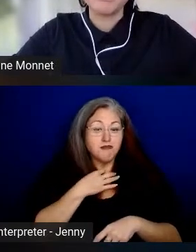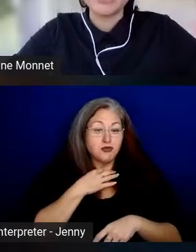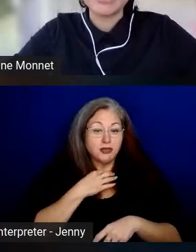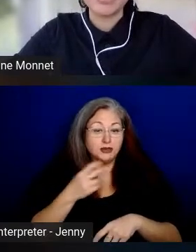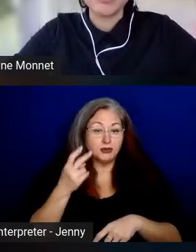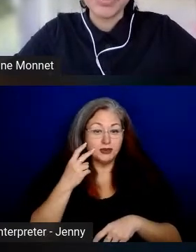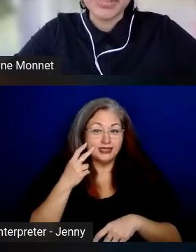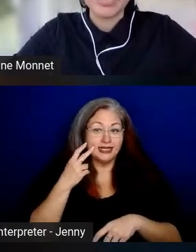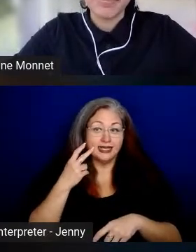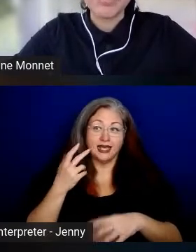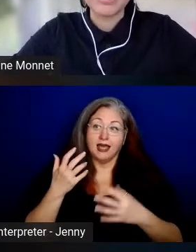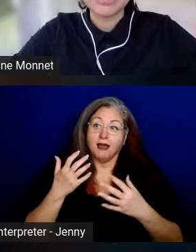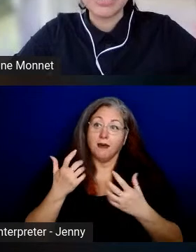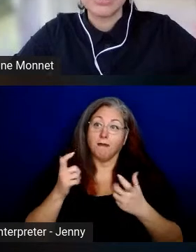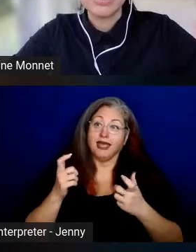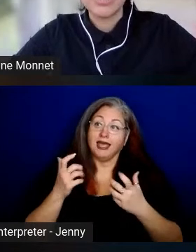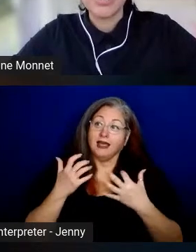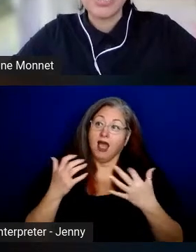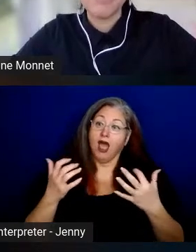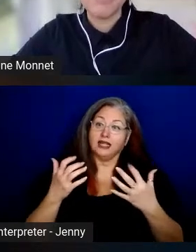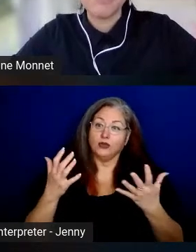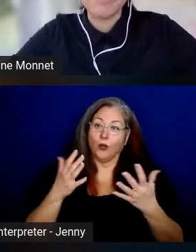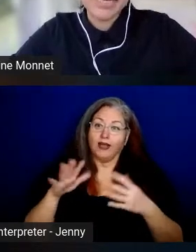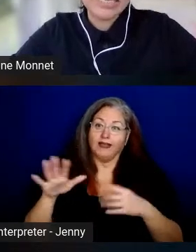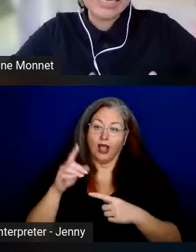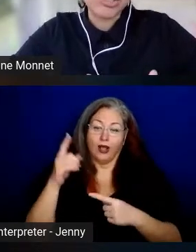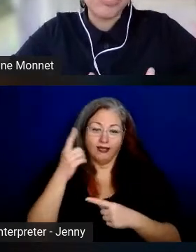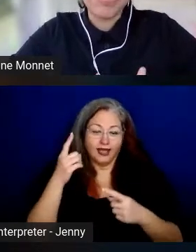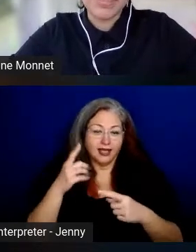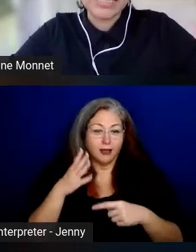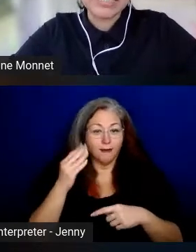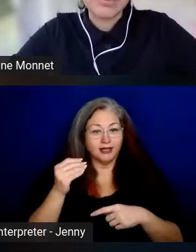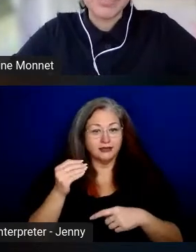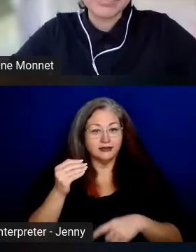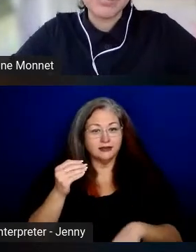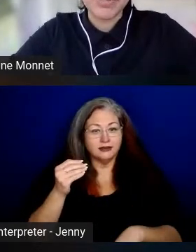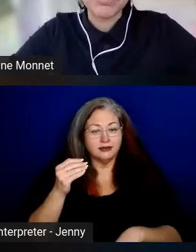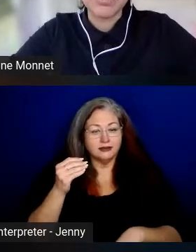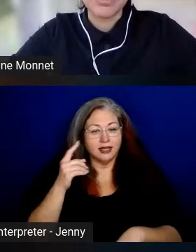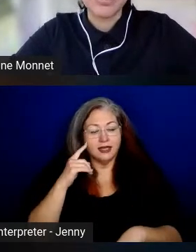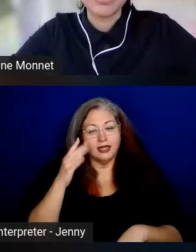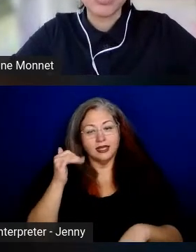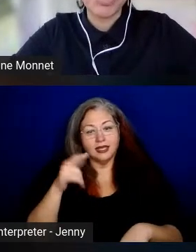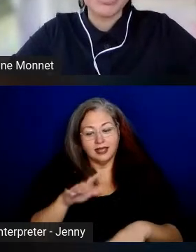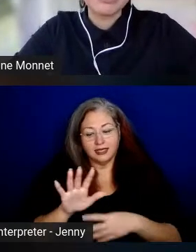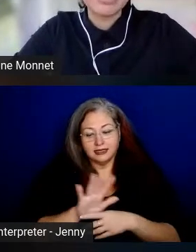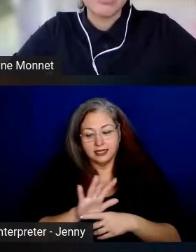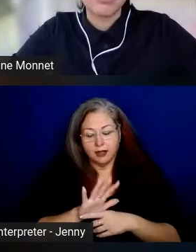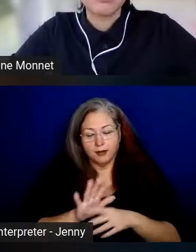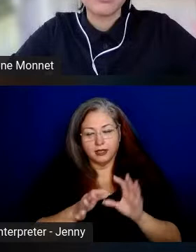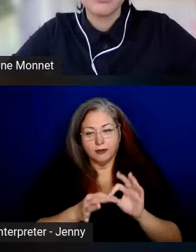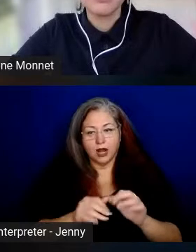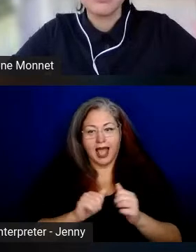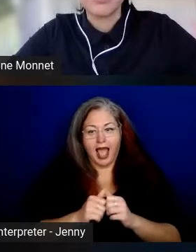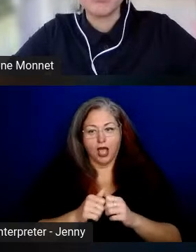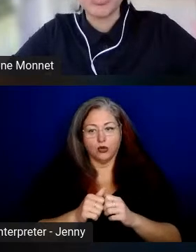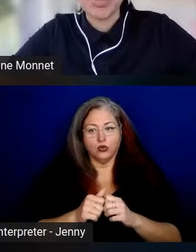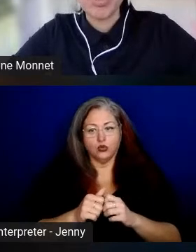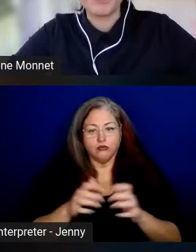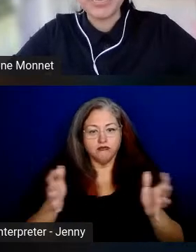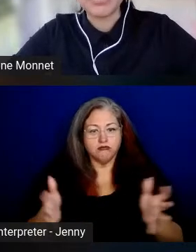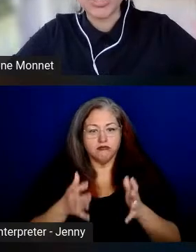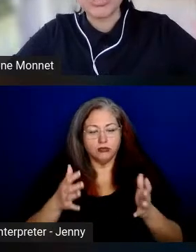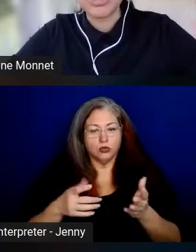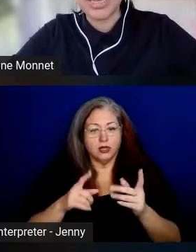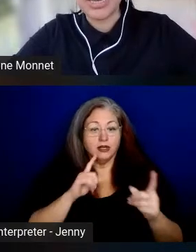larger public will think about it. And because I do think cinema is about sparking dialogue. So